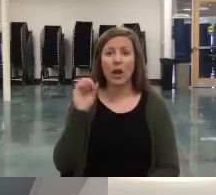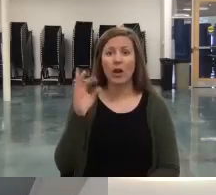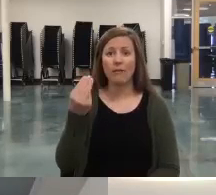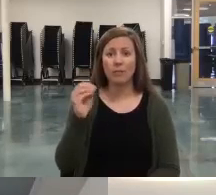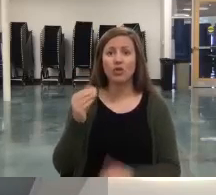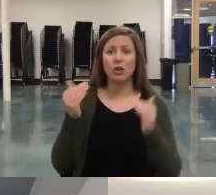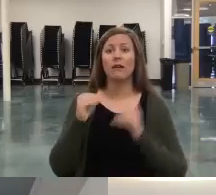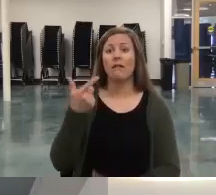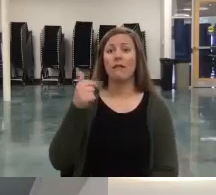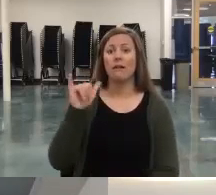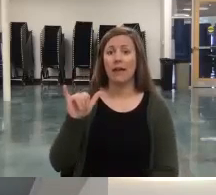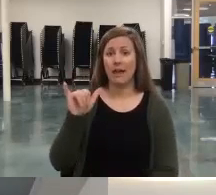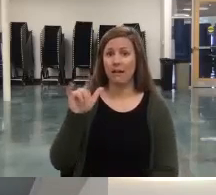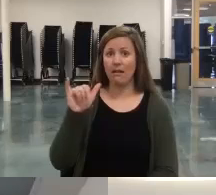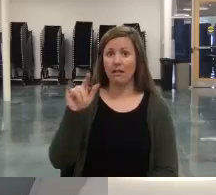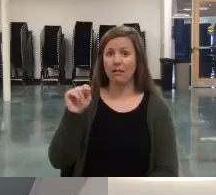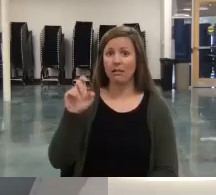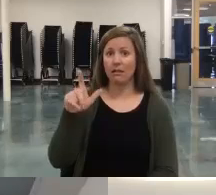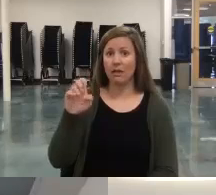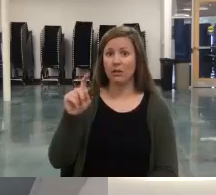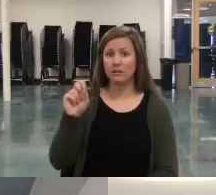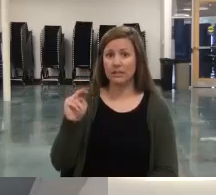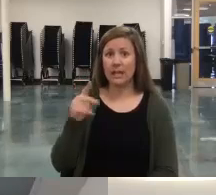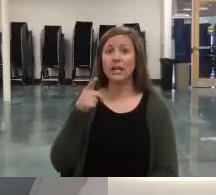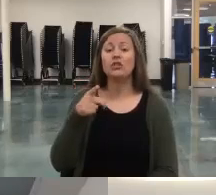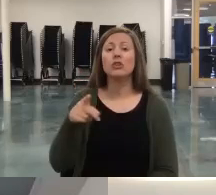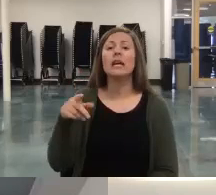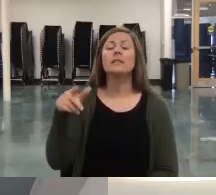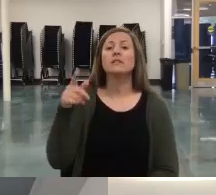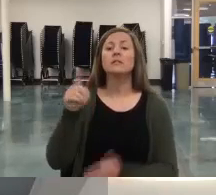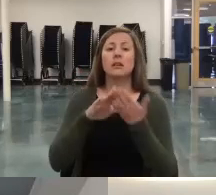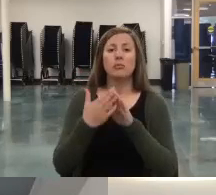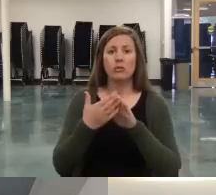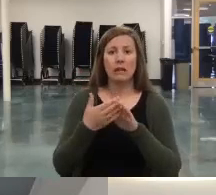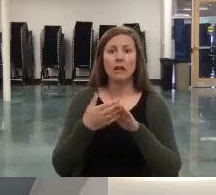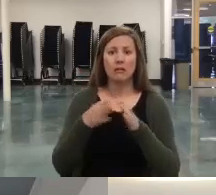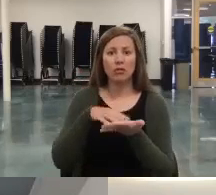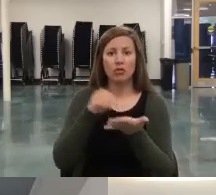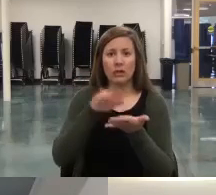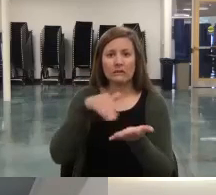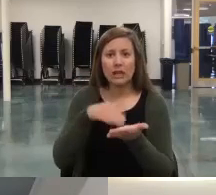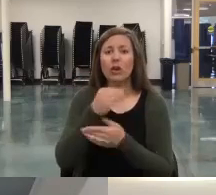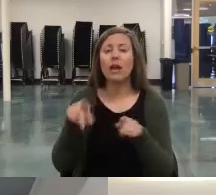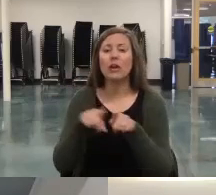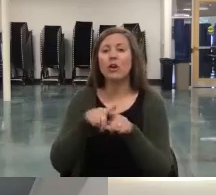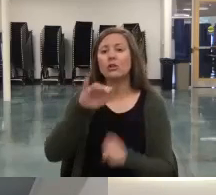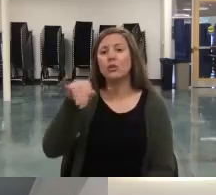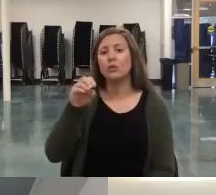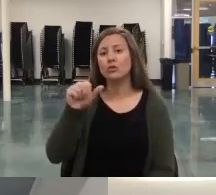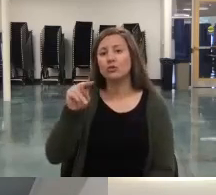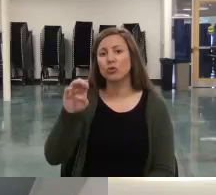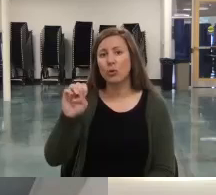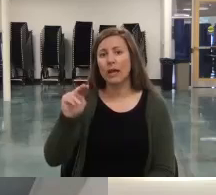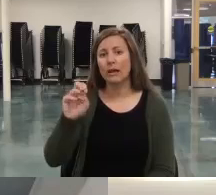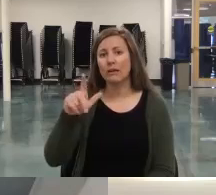Gay Lydikin. Gay is the ED of the Mary Lee Johnston Community Learning Center. And we've got my friend and colleague, Joanne Nelson, who's the director of